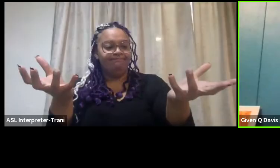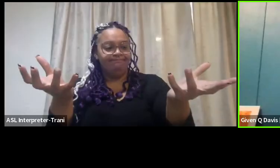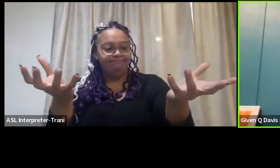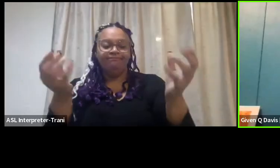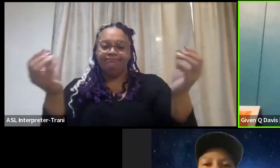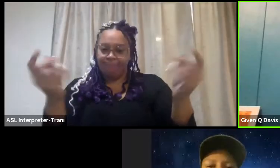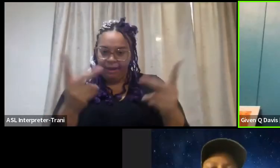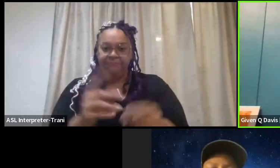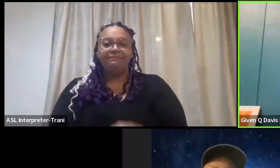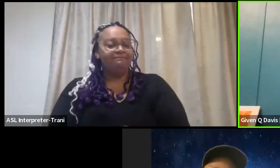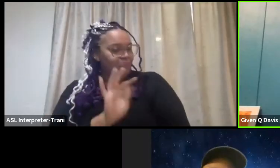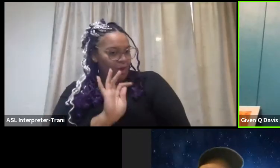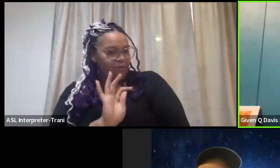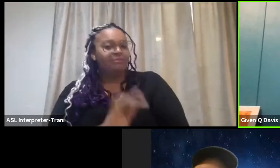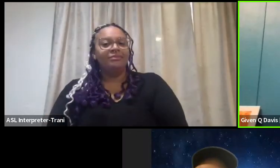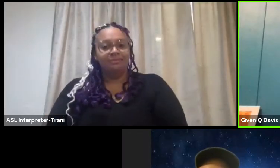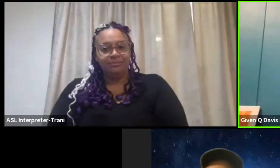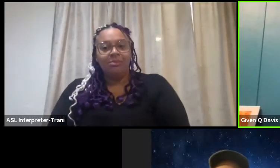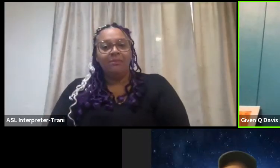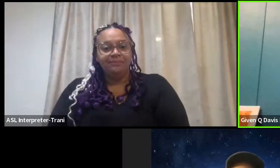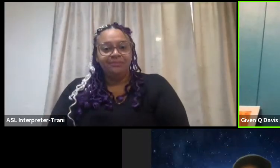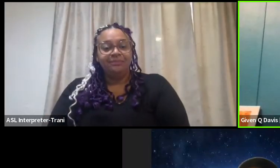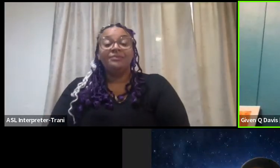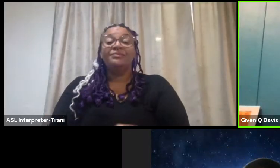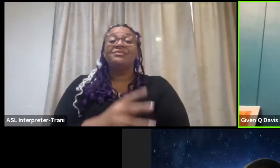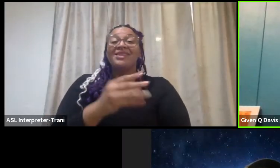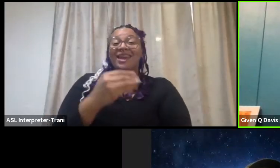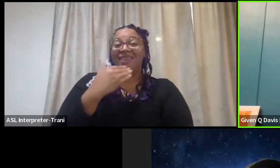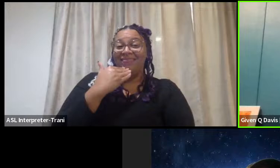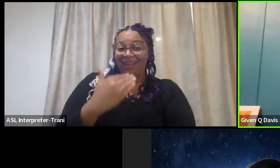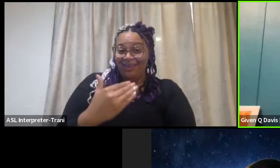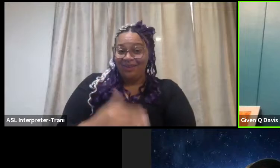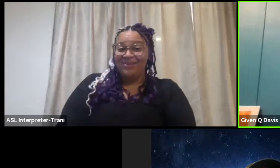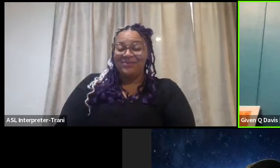Great. And thank you,